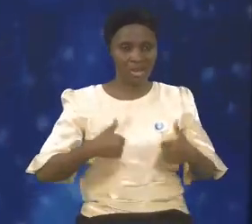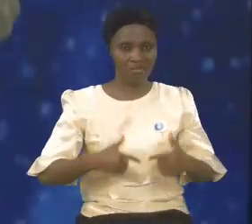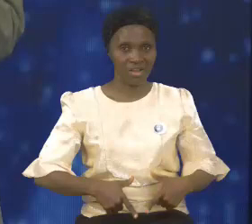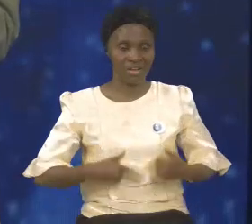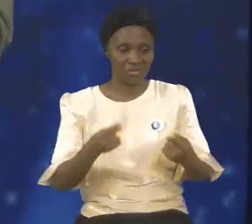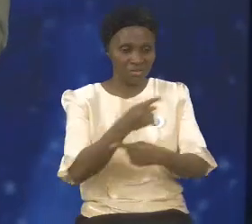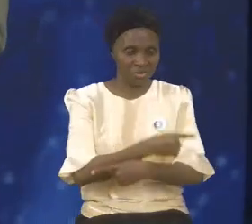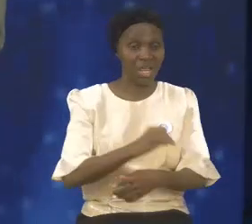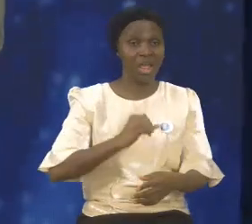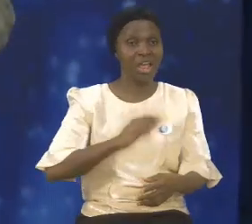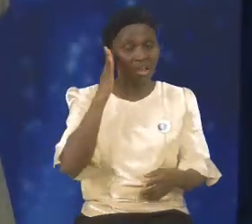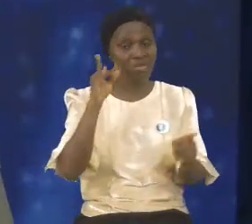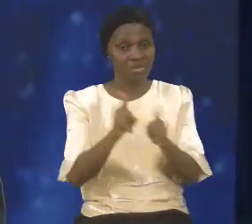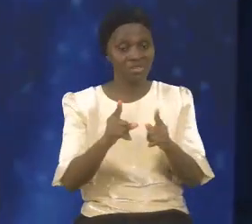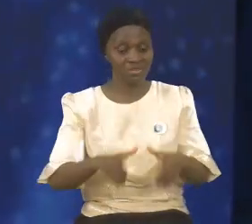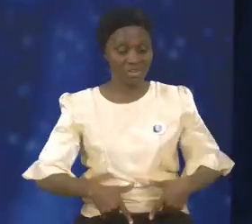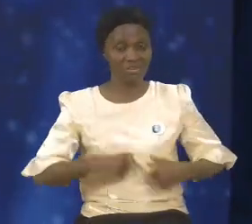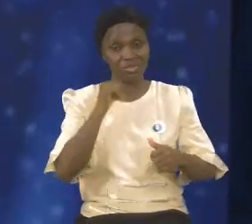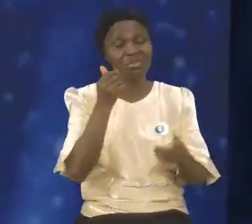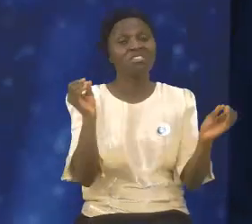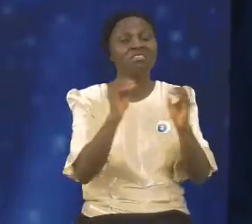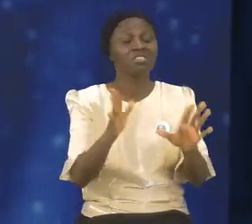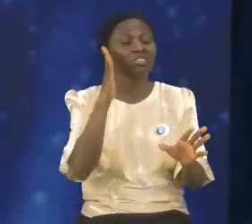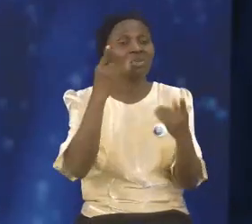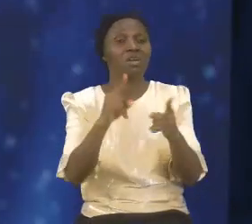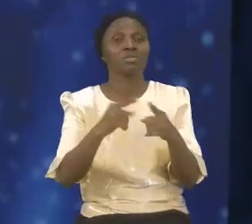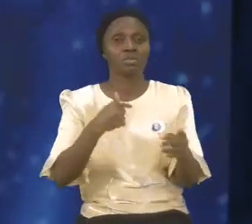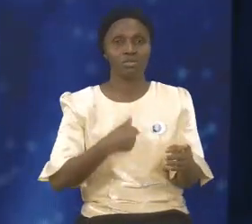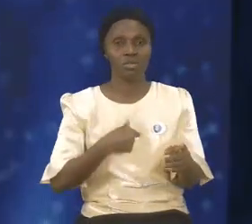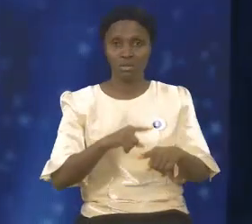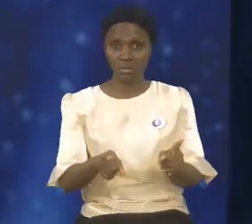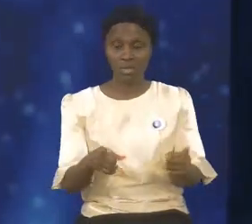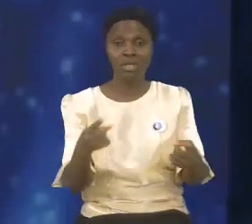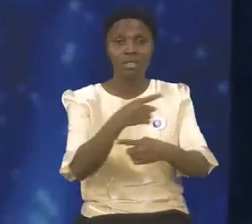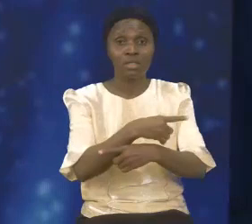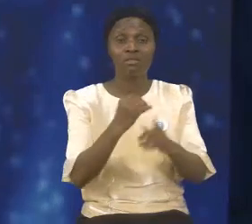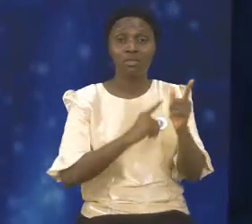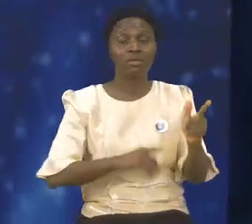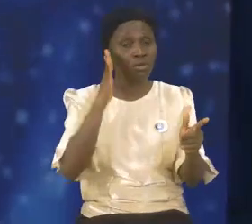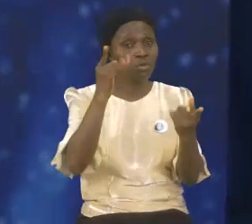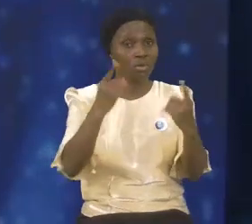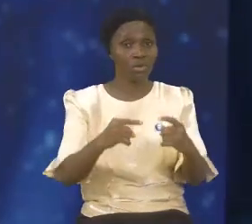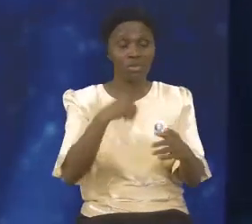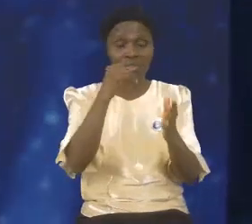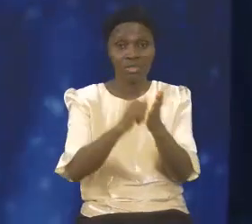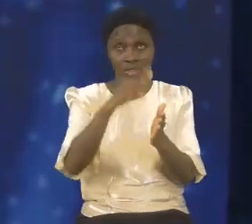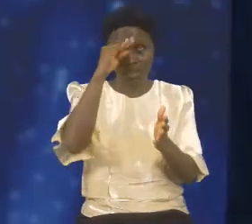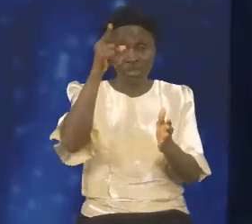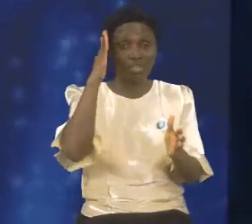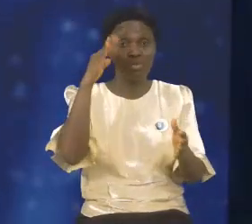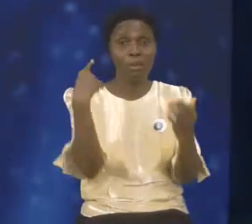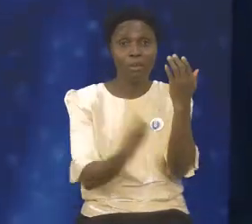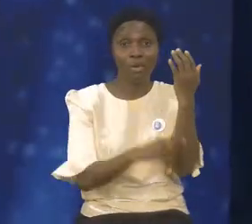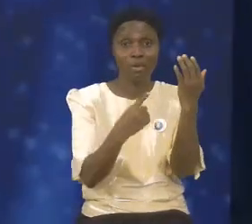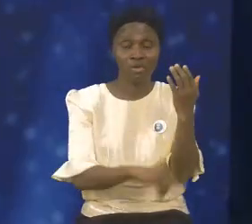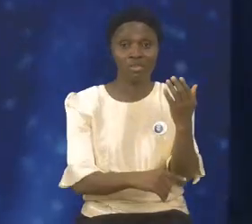happens. The day of the Lord will come. And it says, it will punish the world for their evil and the wicked for